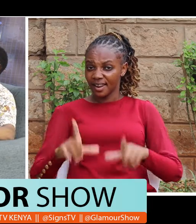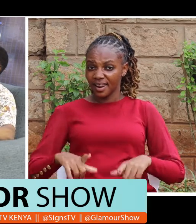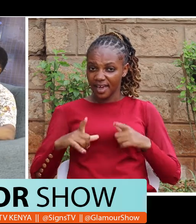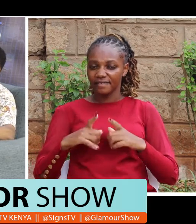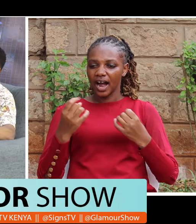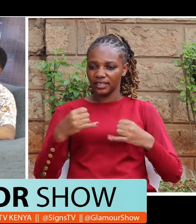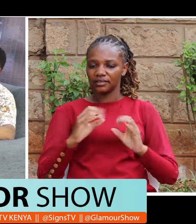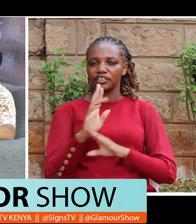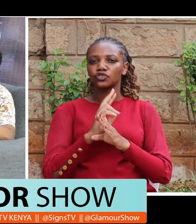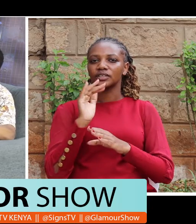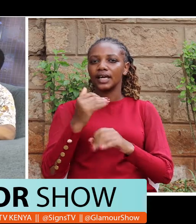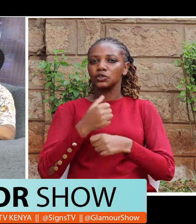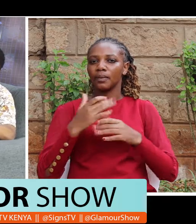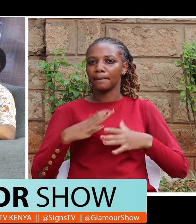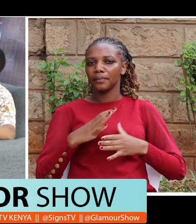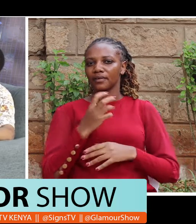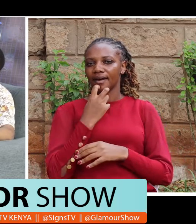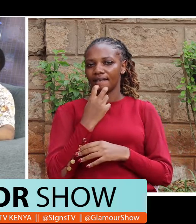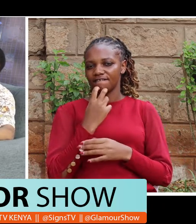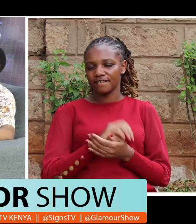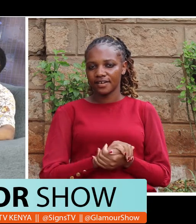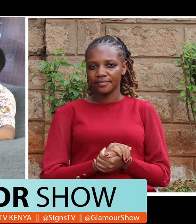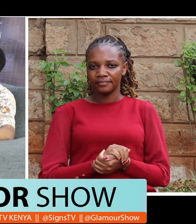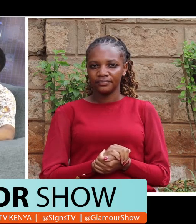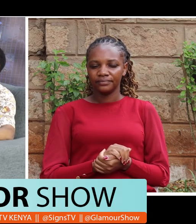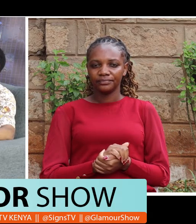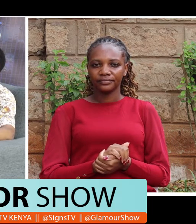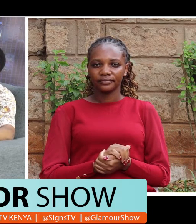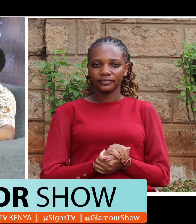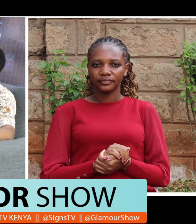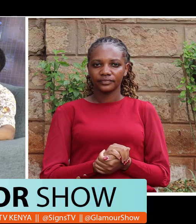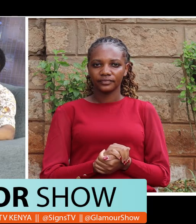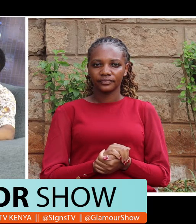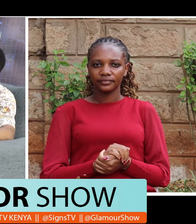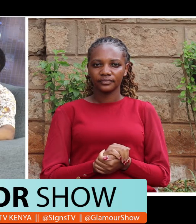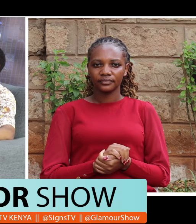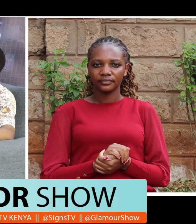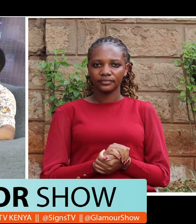kidogo, I try to use it to make people laugh a bit.